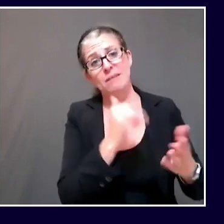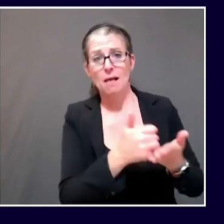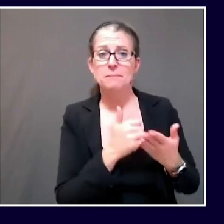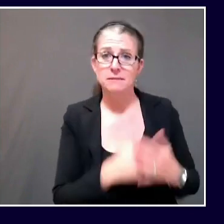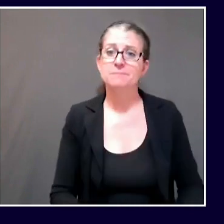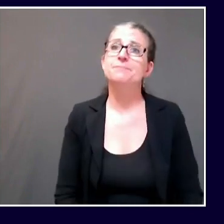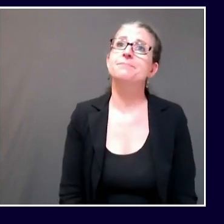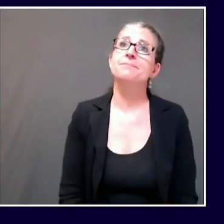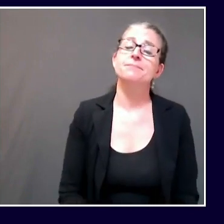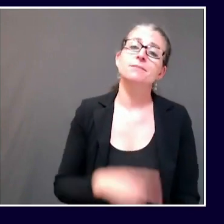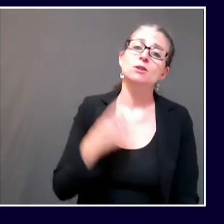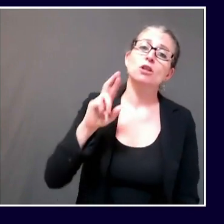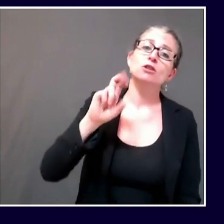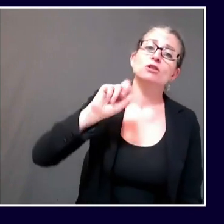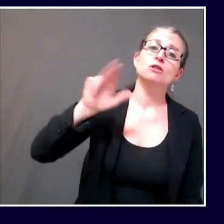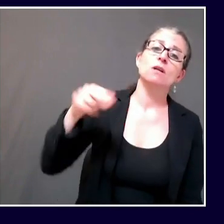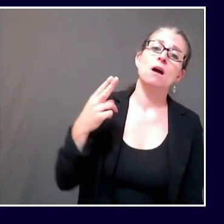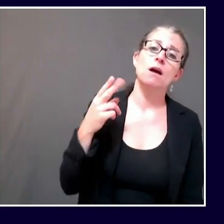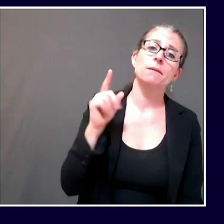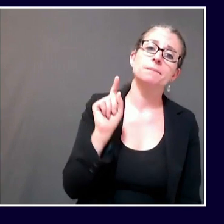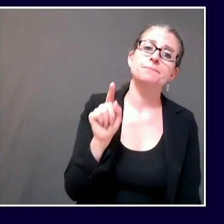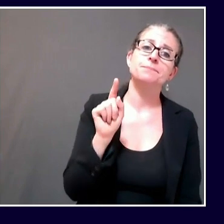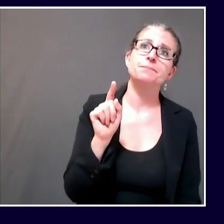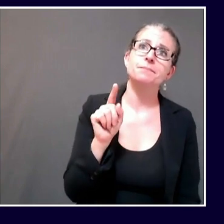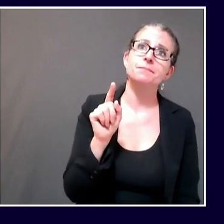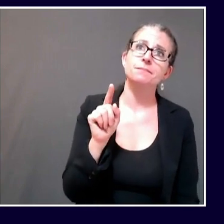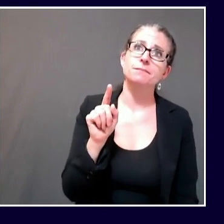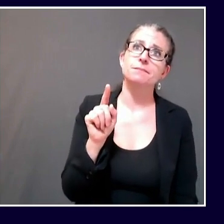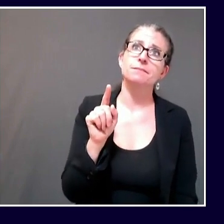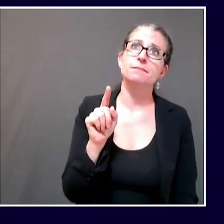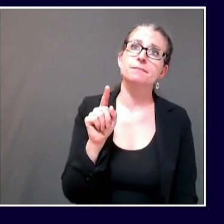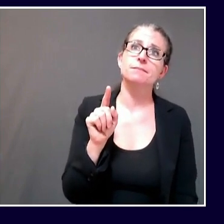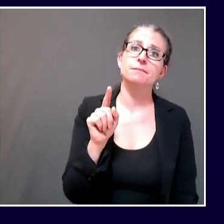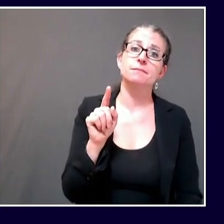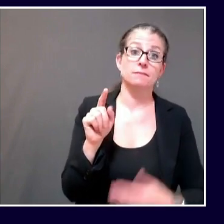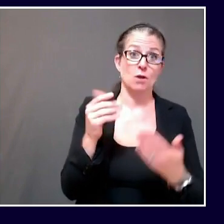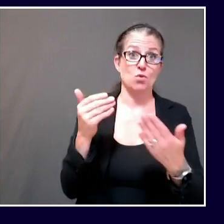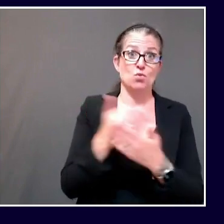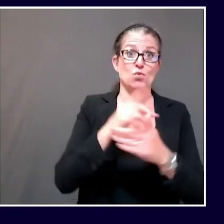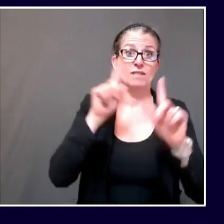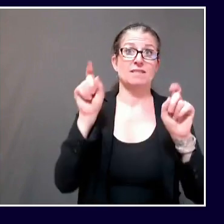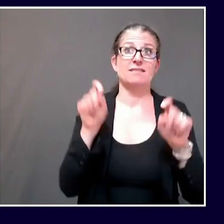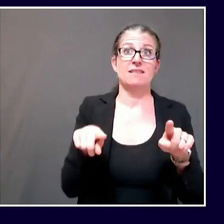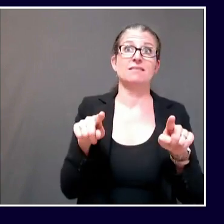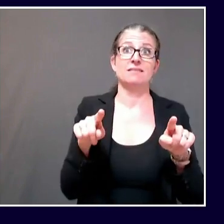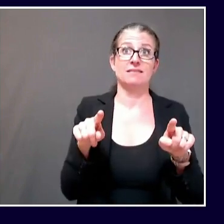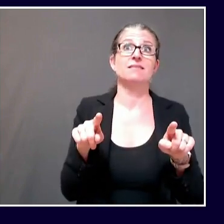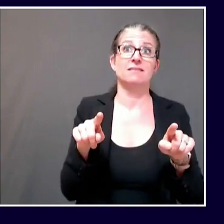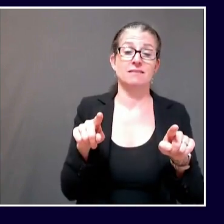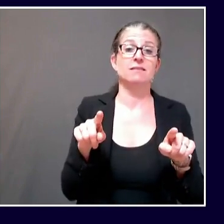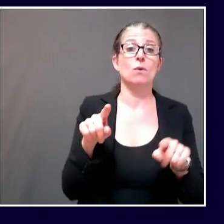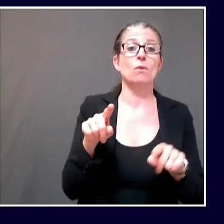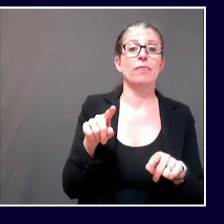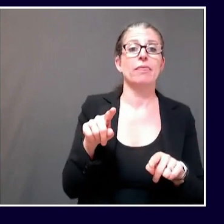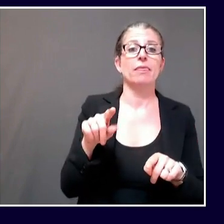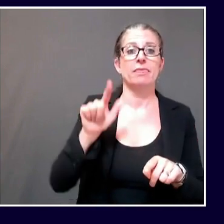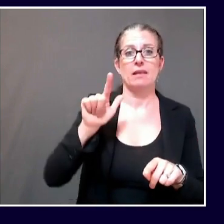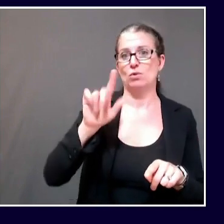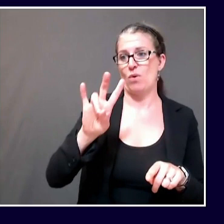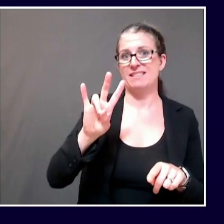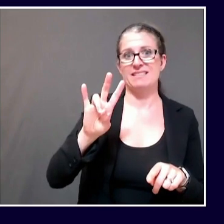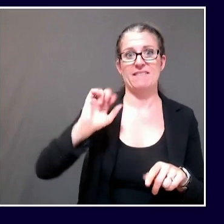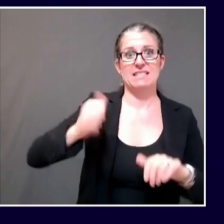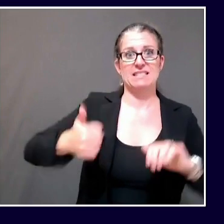in terms of the new testing capacity through IDEX and the sort of steady drumbeat